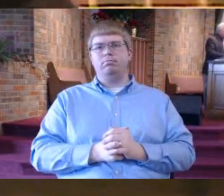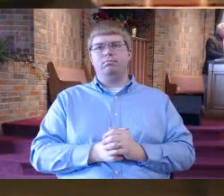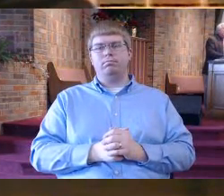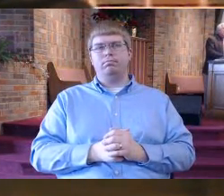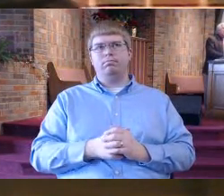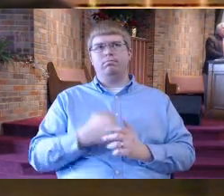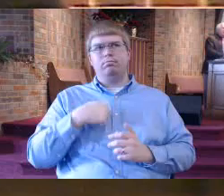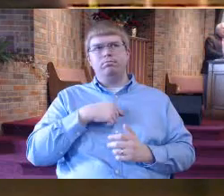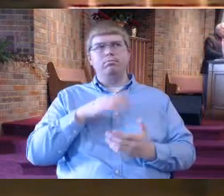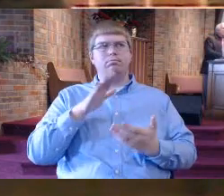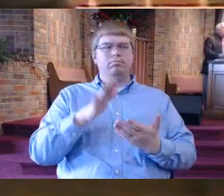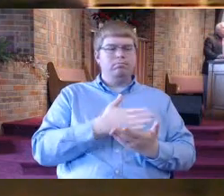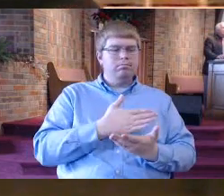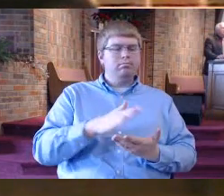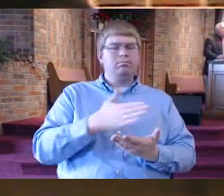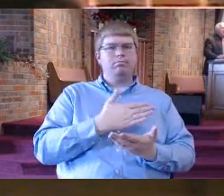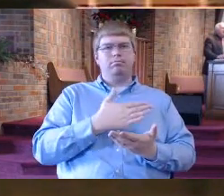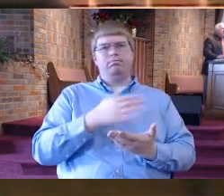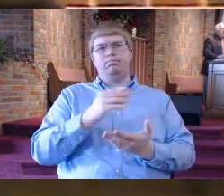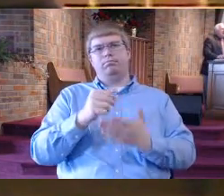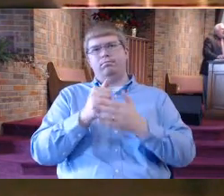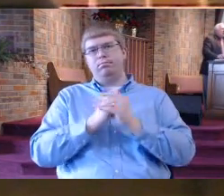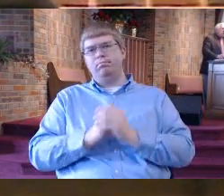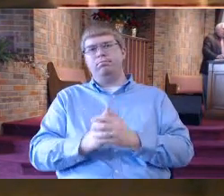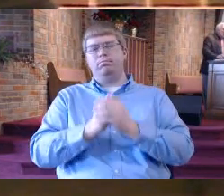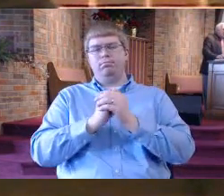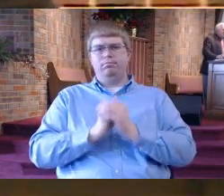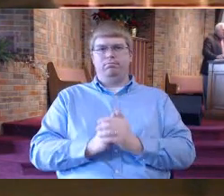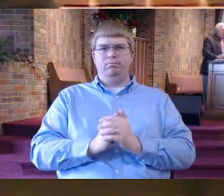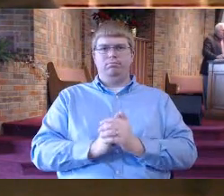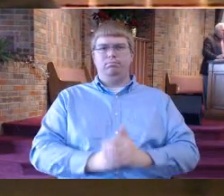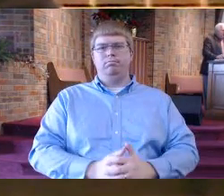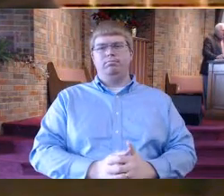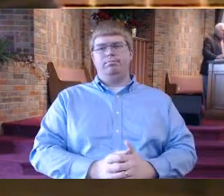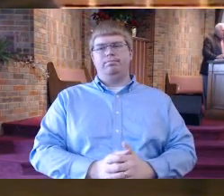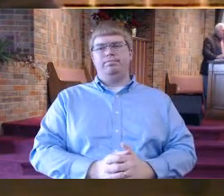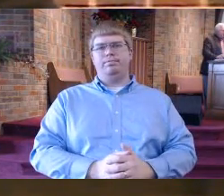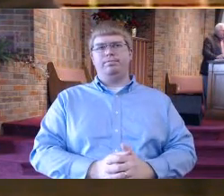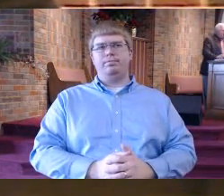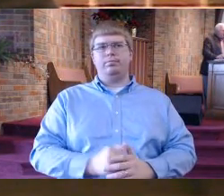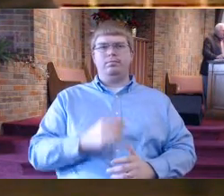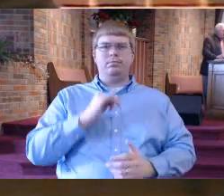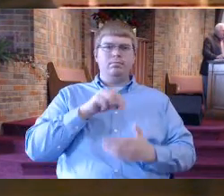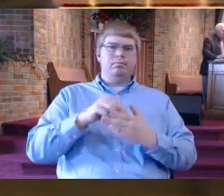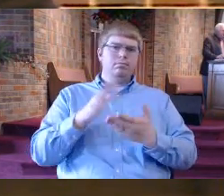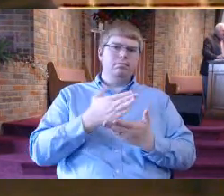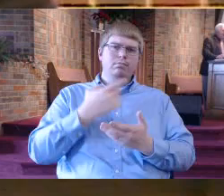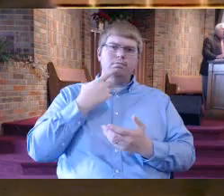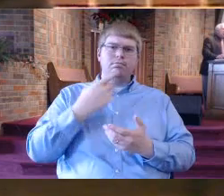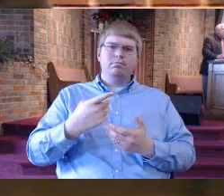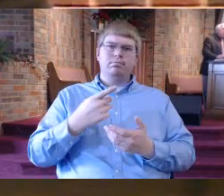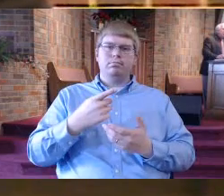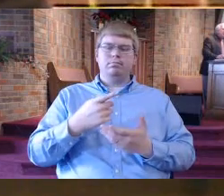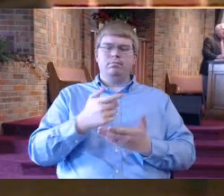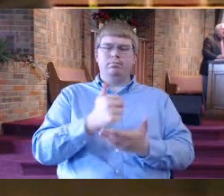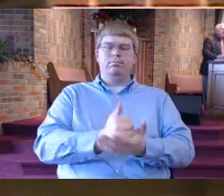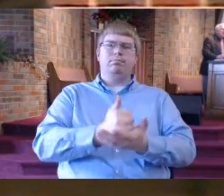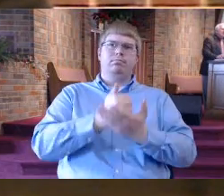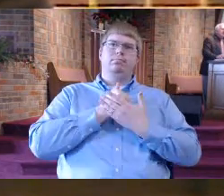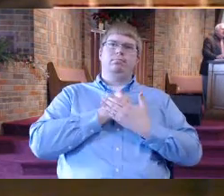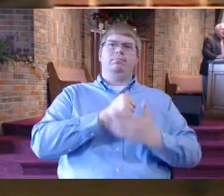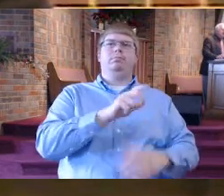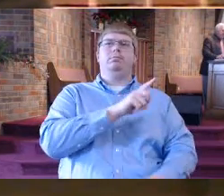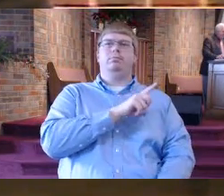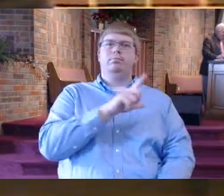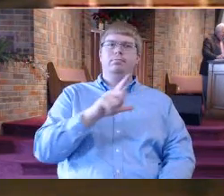We sing, we pray. And the chorus of that song says, help us, Lord,